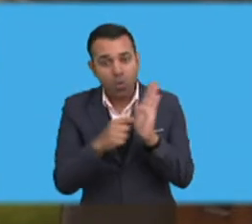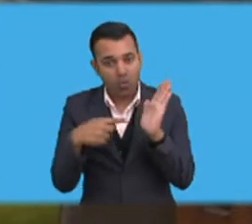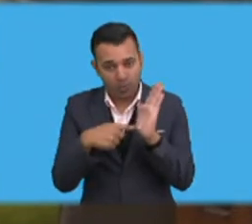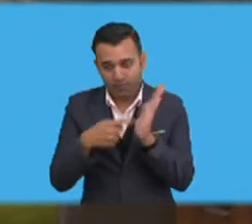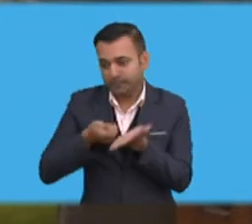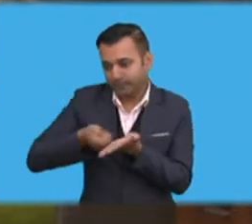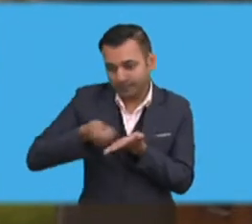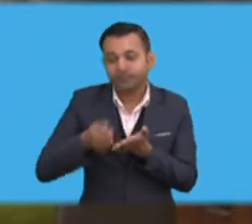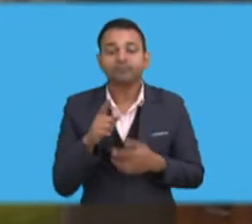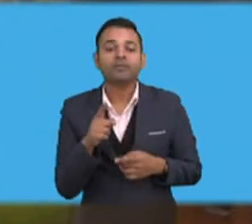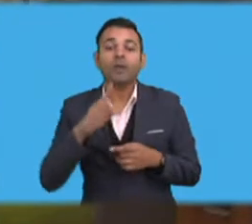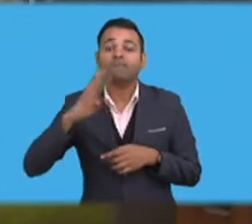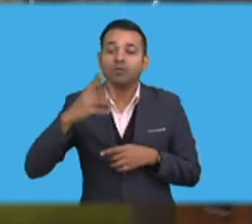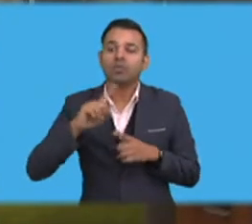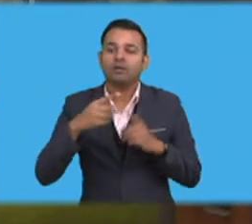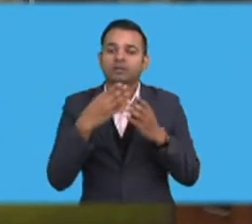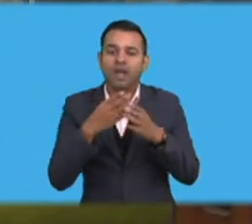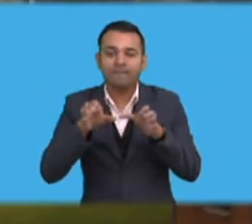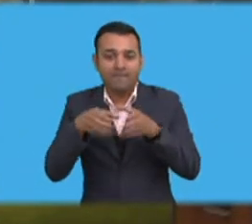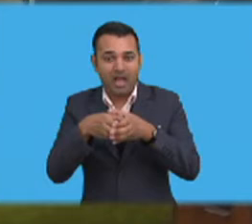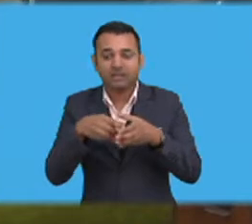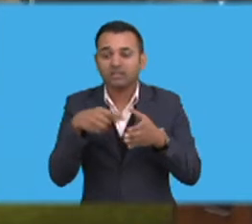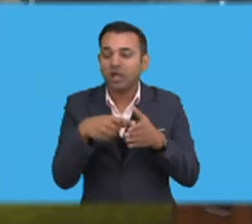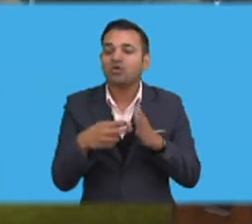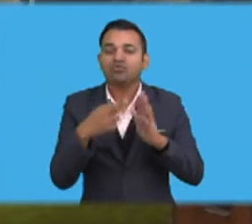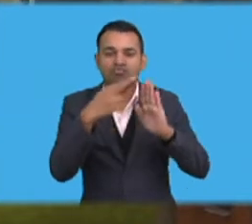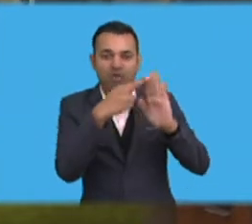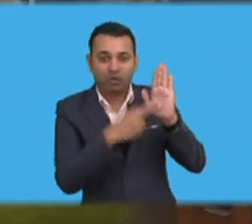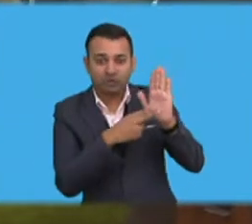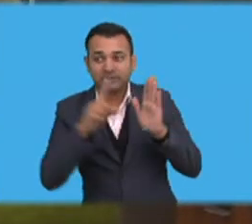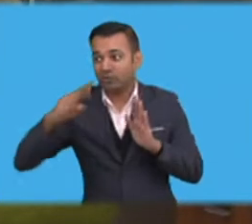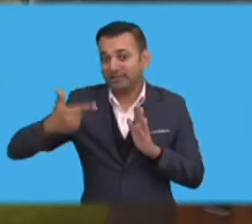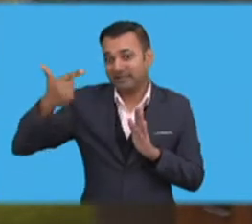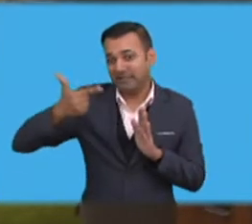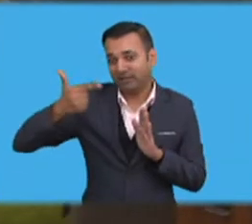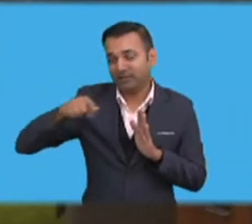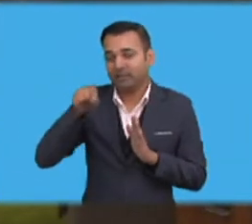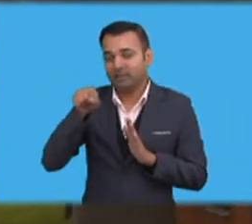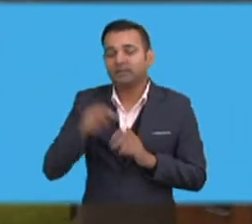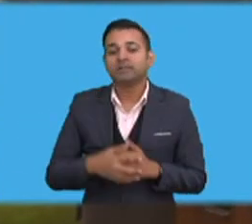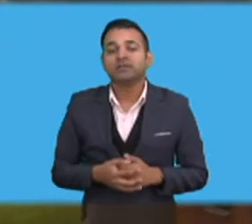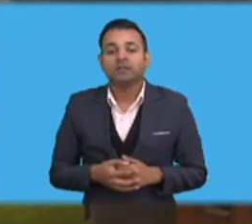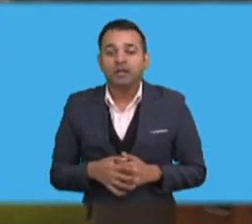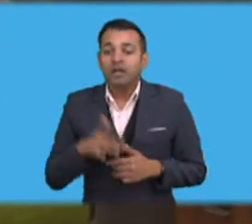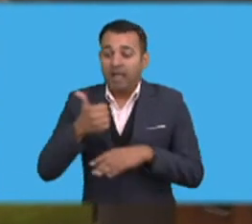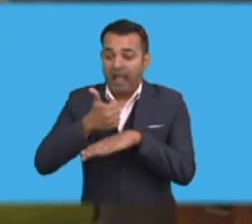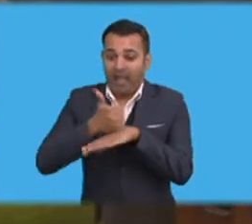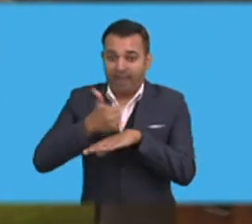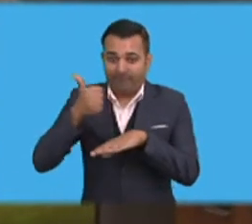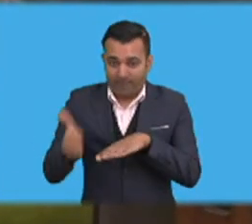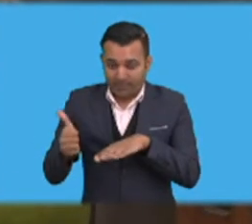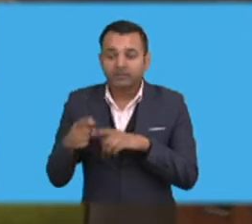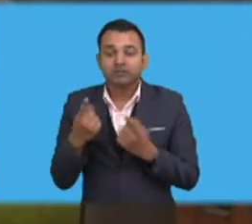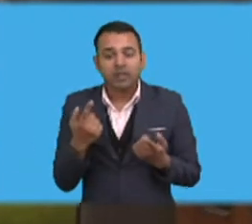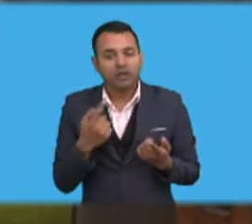Compensation Third-Party Insurance Regulations 2017. Madam Speaker, in fact, government had signalled its intentions to review